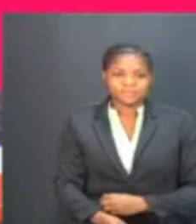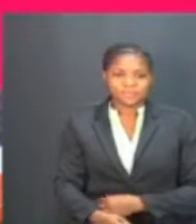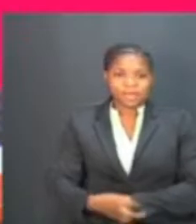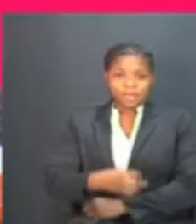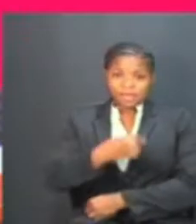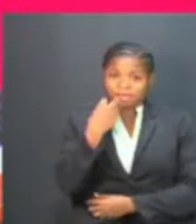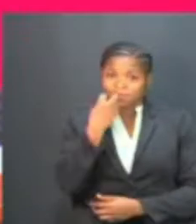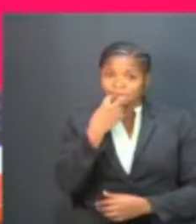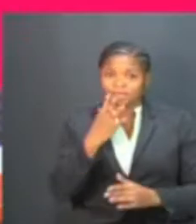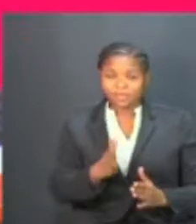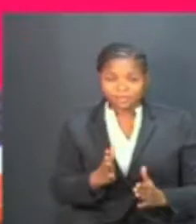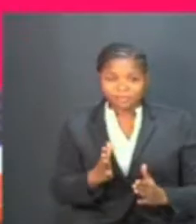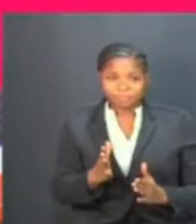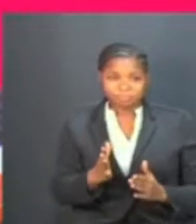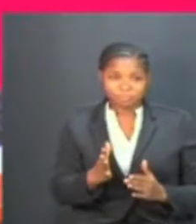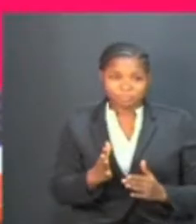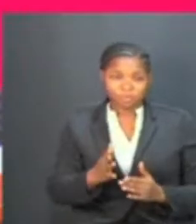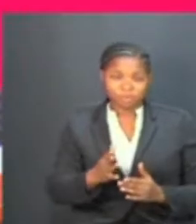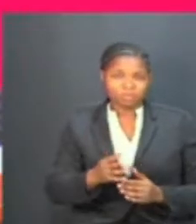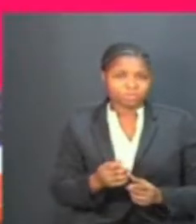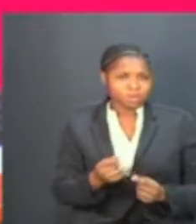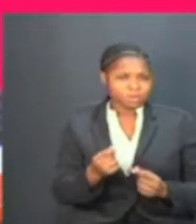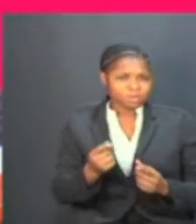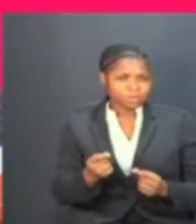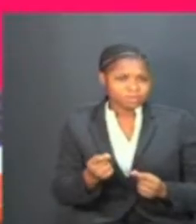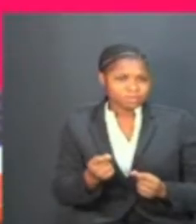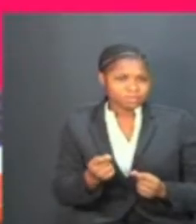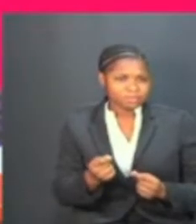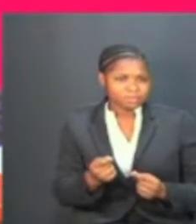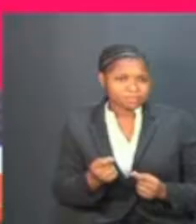Speaker, I want to yield to Haji Aladi.